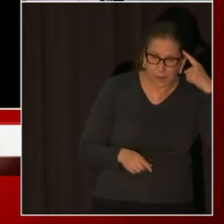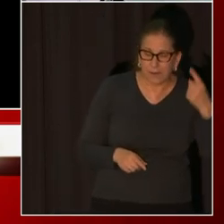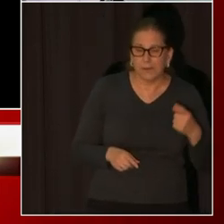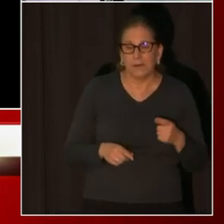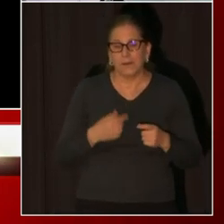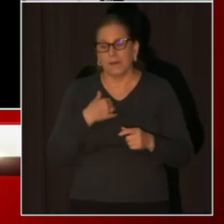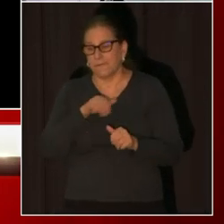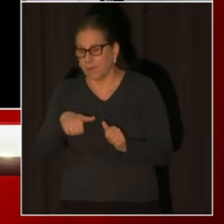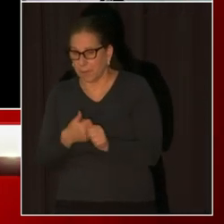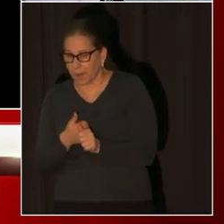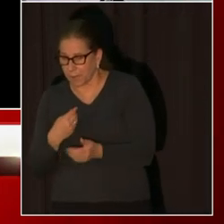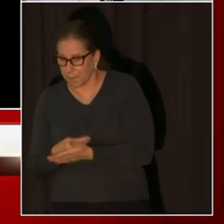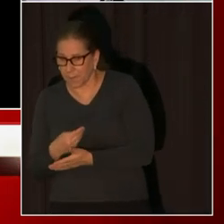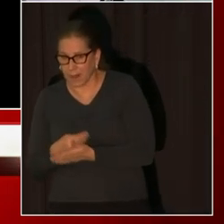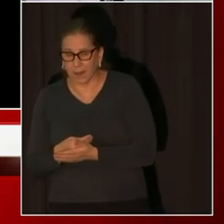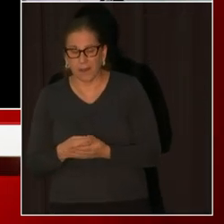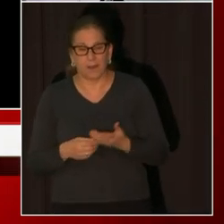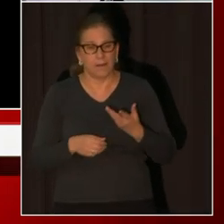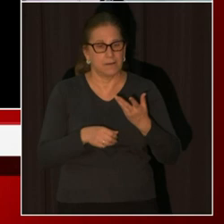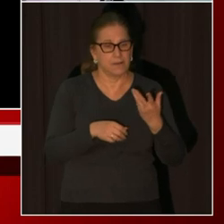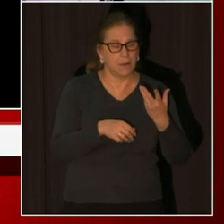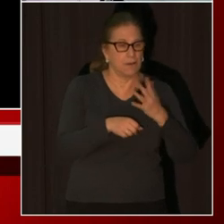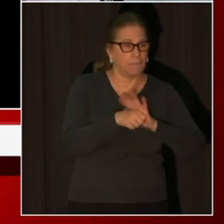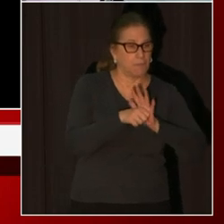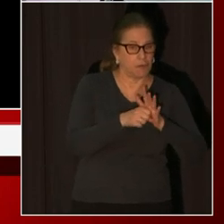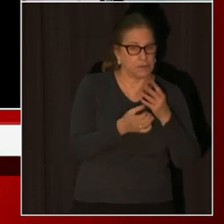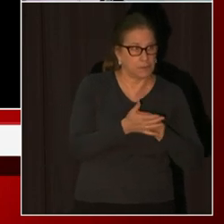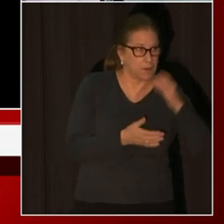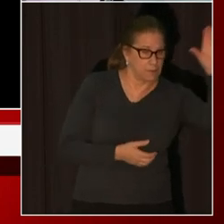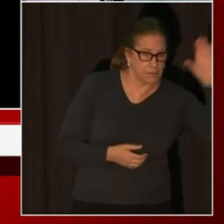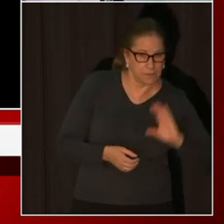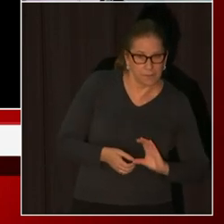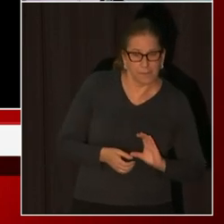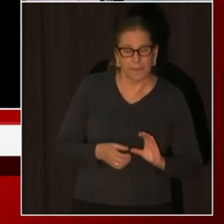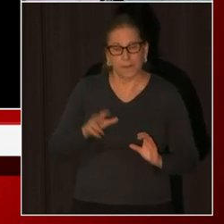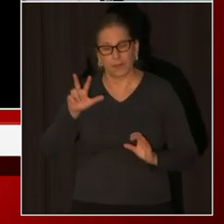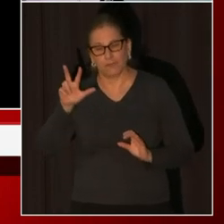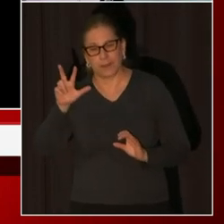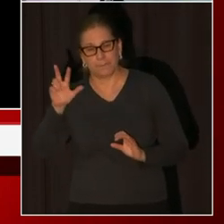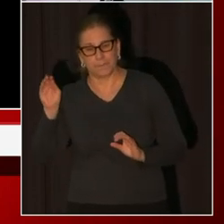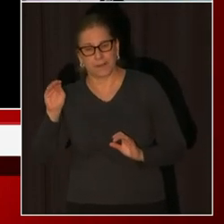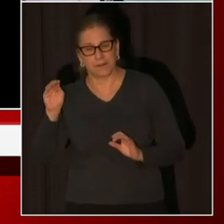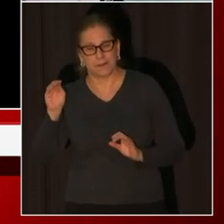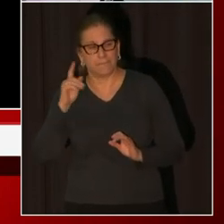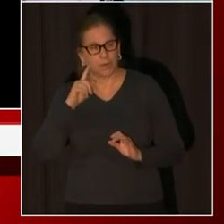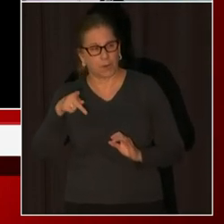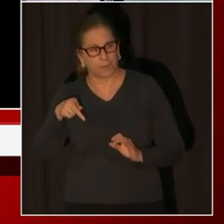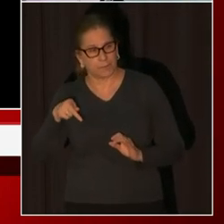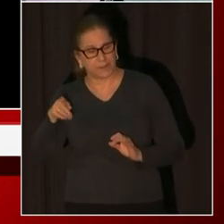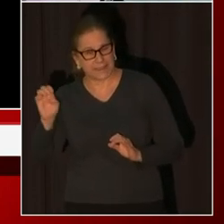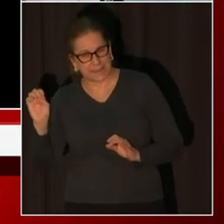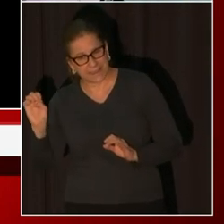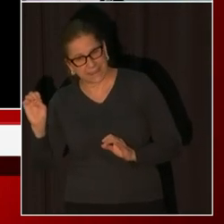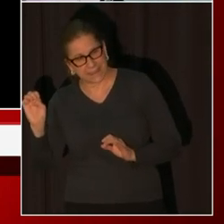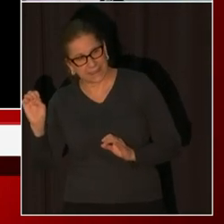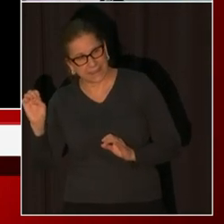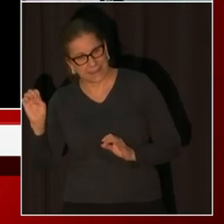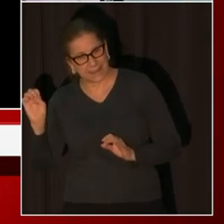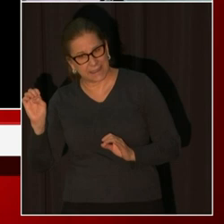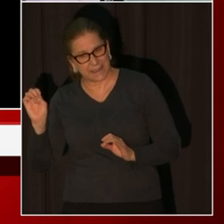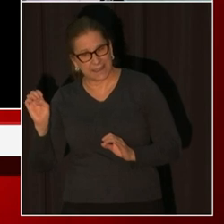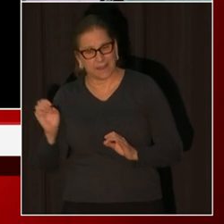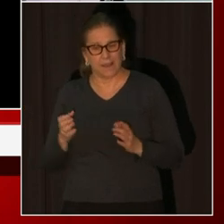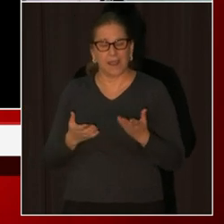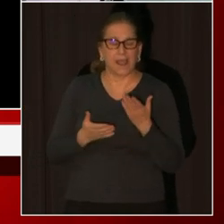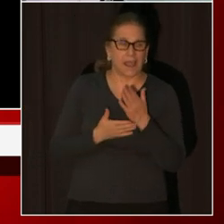fund to support the pandemic. $43 million on PPE for enhanced cleaning and